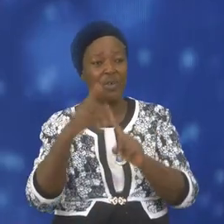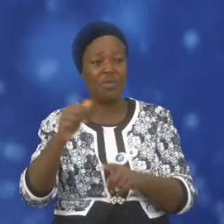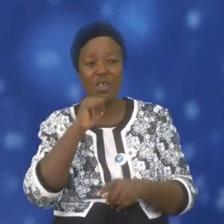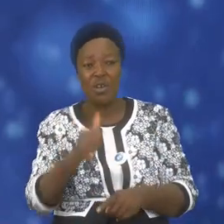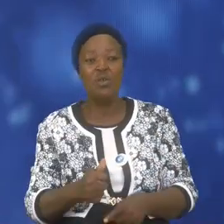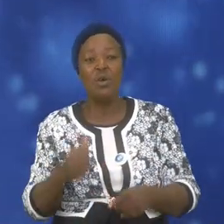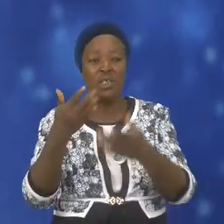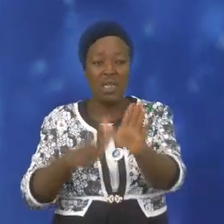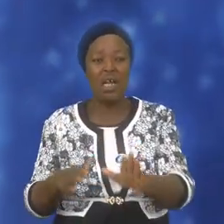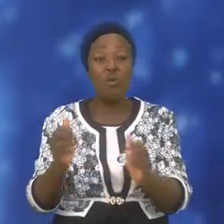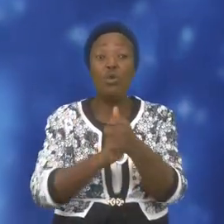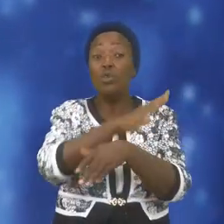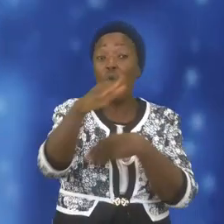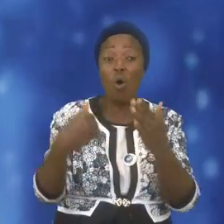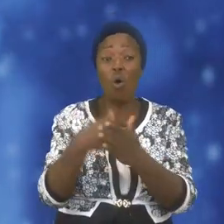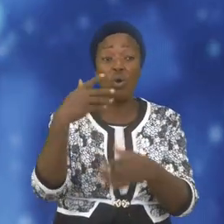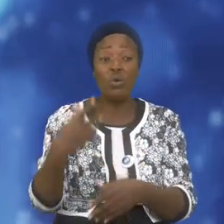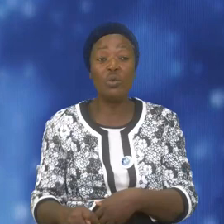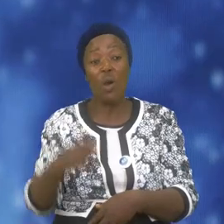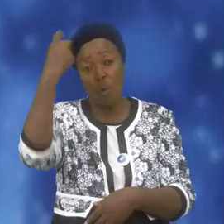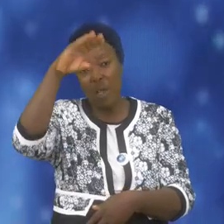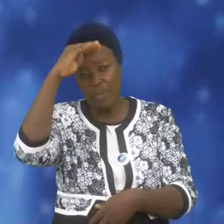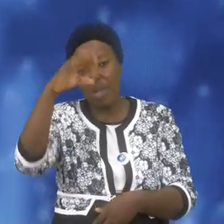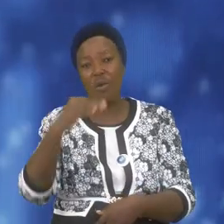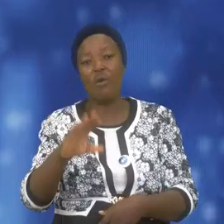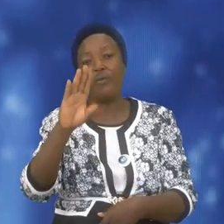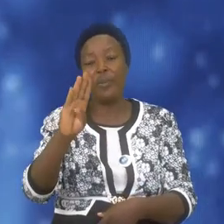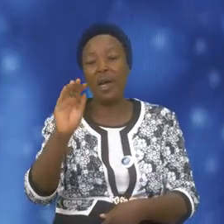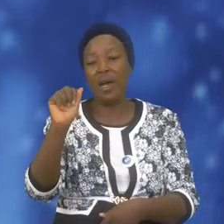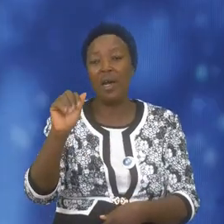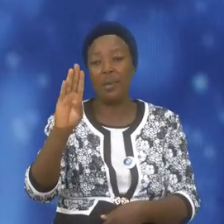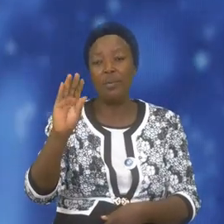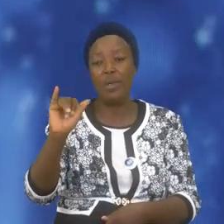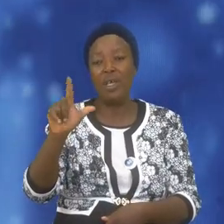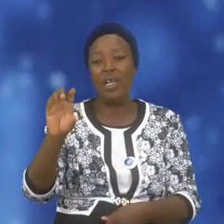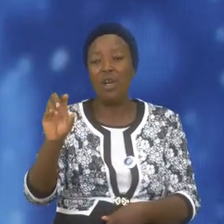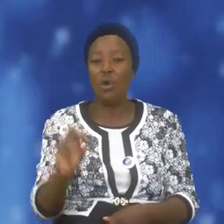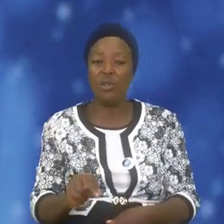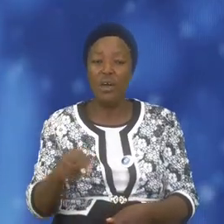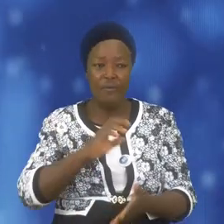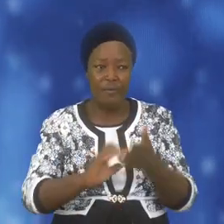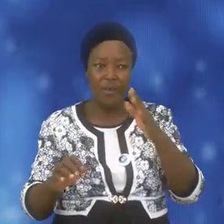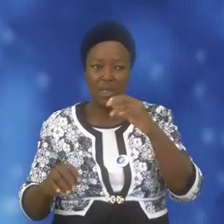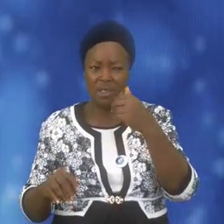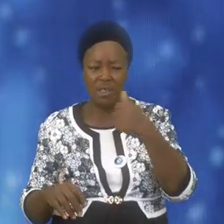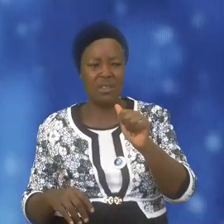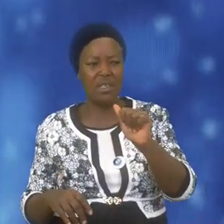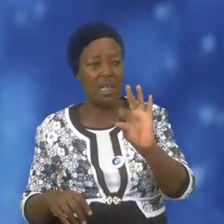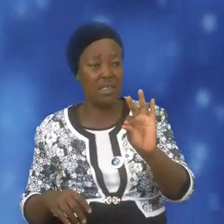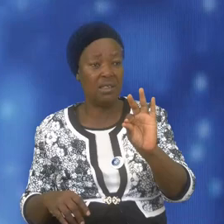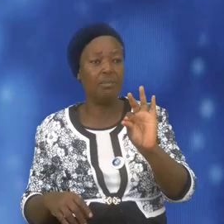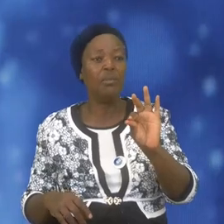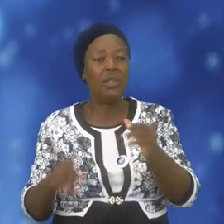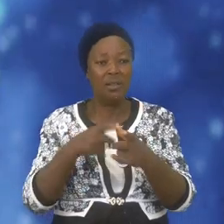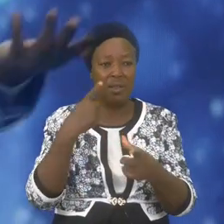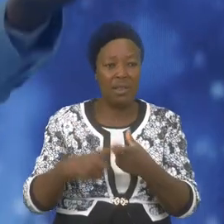Verse 19, then was the secret revealed unto Daniel in a